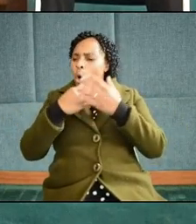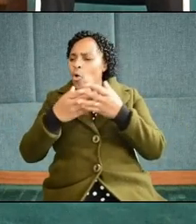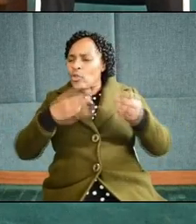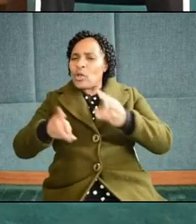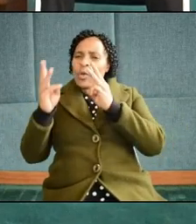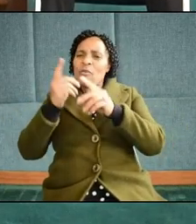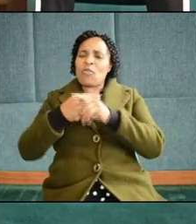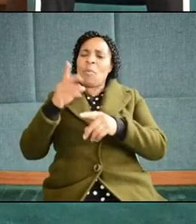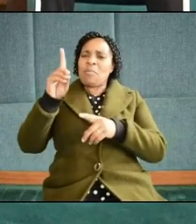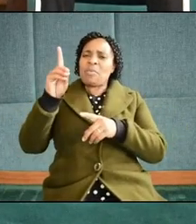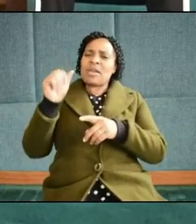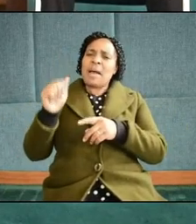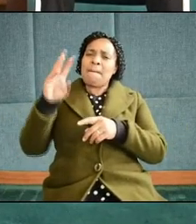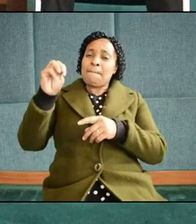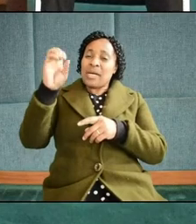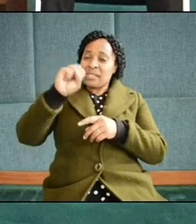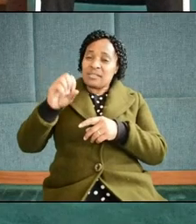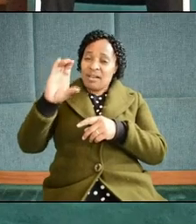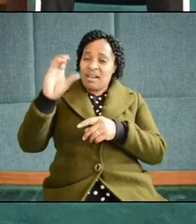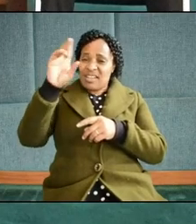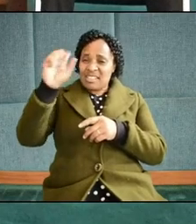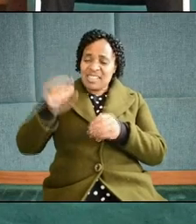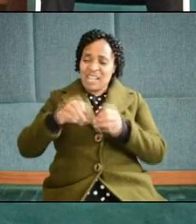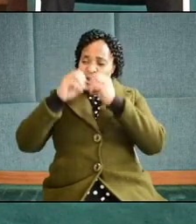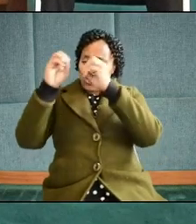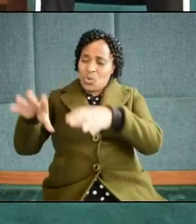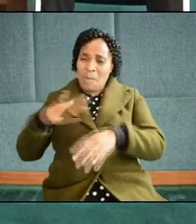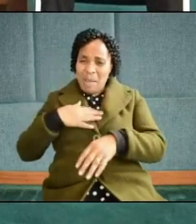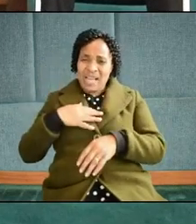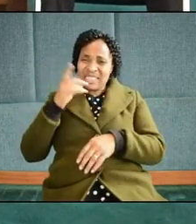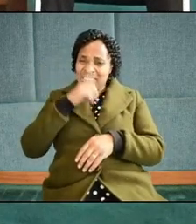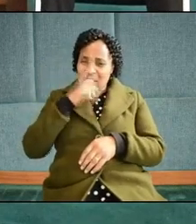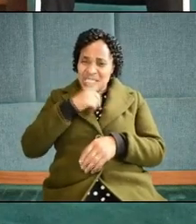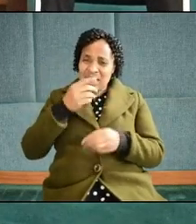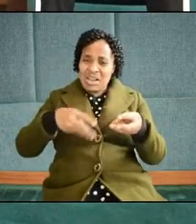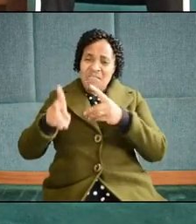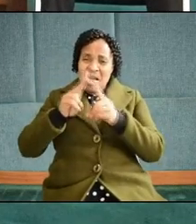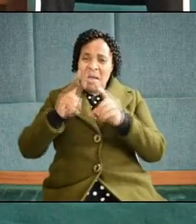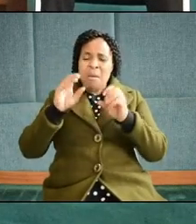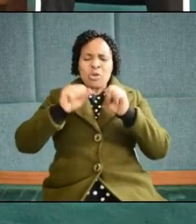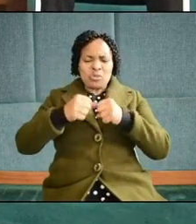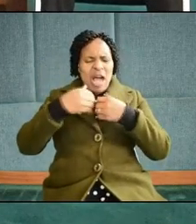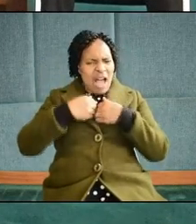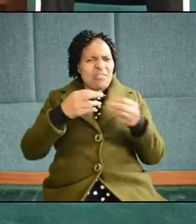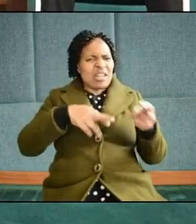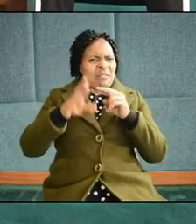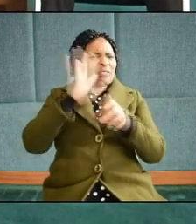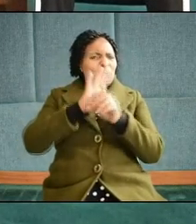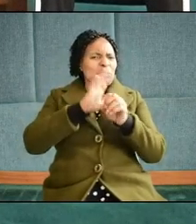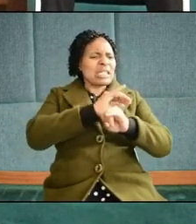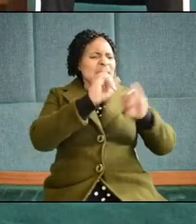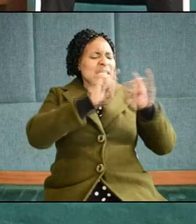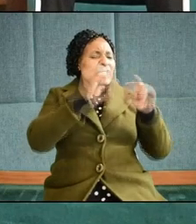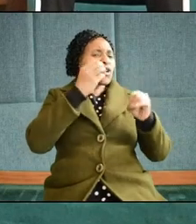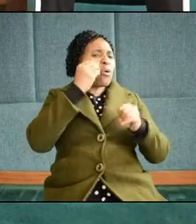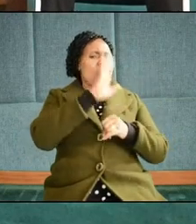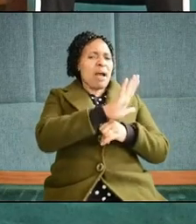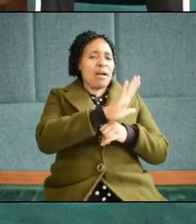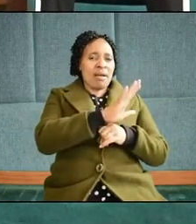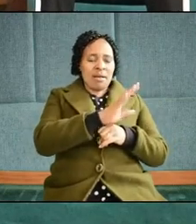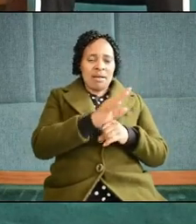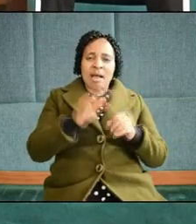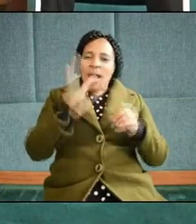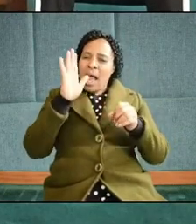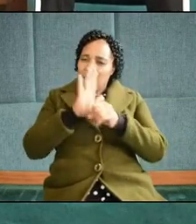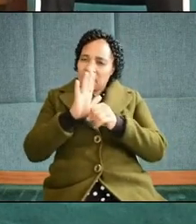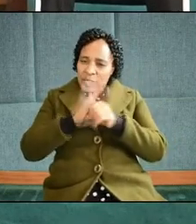telling me to dip myself in this muddy river. Don't I have good, beautiful rivers back at home? So, as much as yes, we are